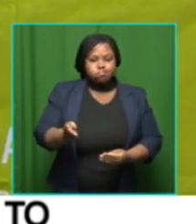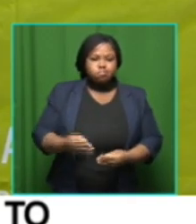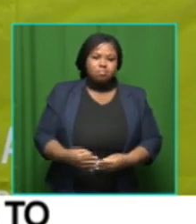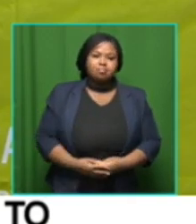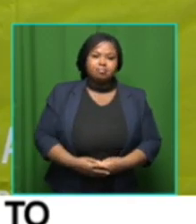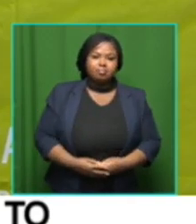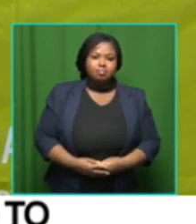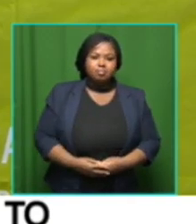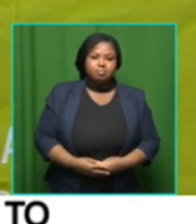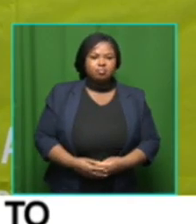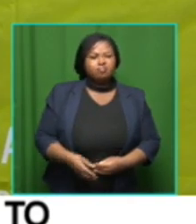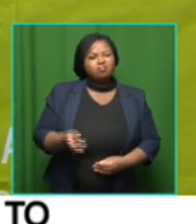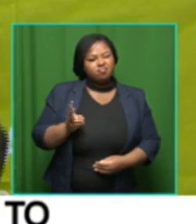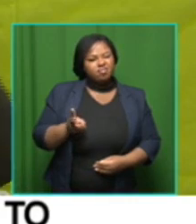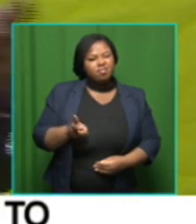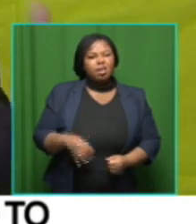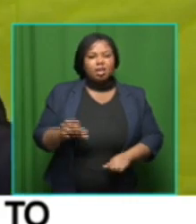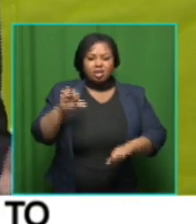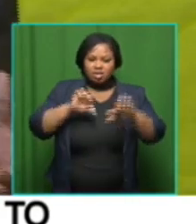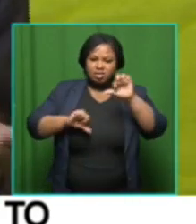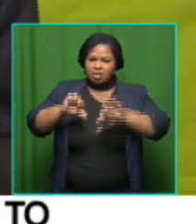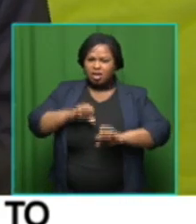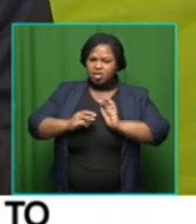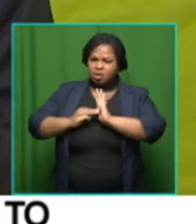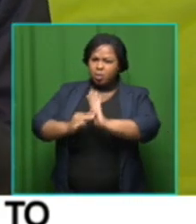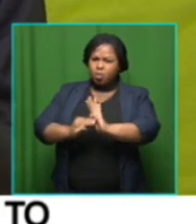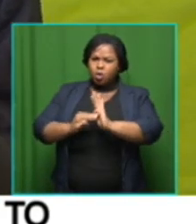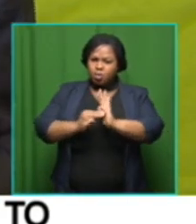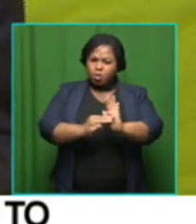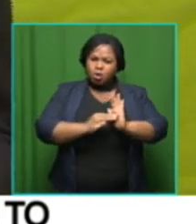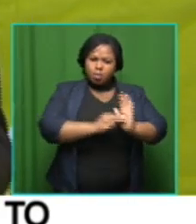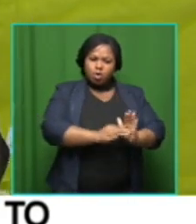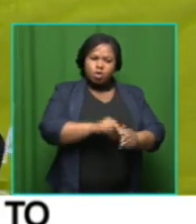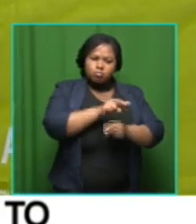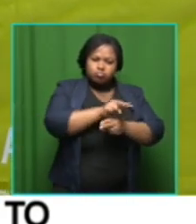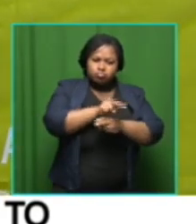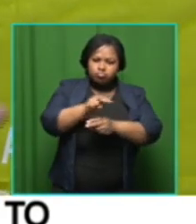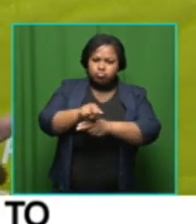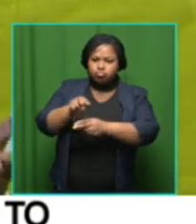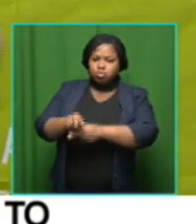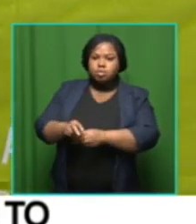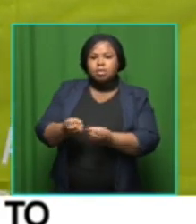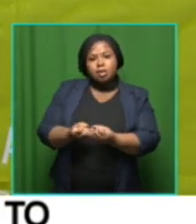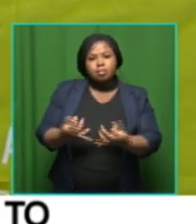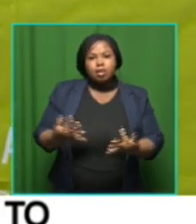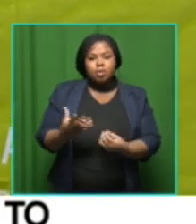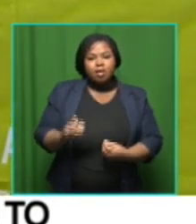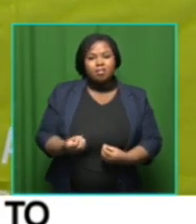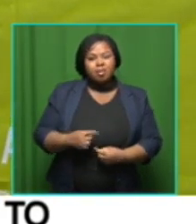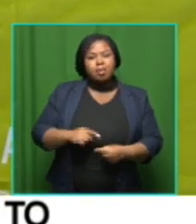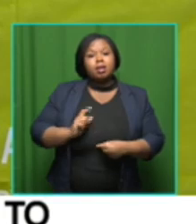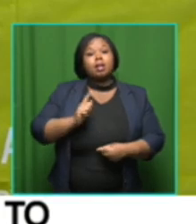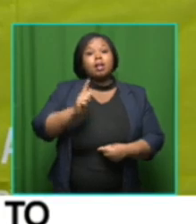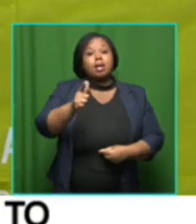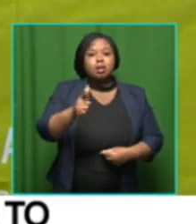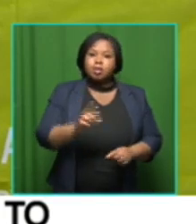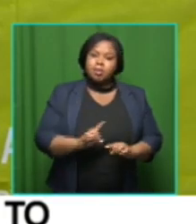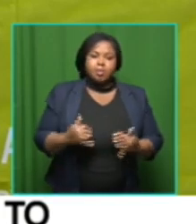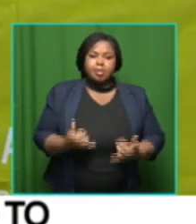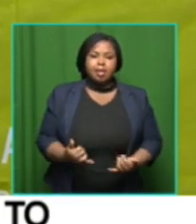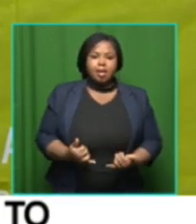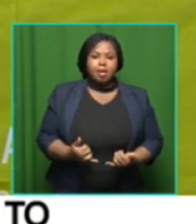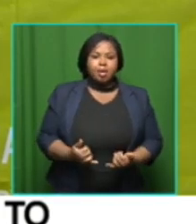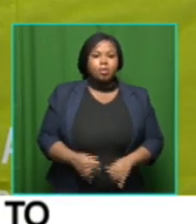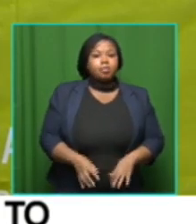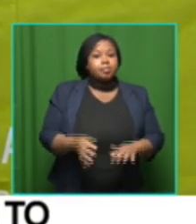We'll obviously look at the scientific models. There's quite a lot of modeling that we are doing, but we only deal with that when it comes. But at the moment,